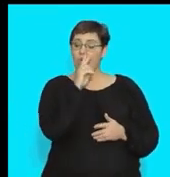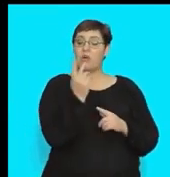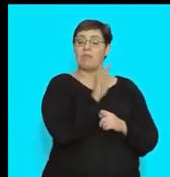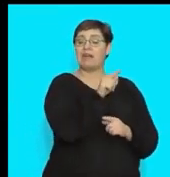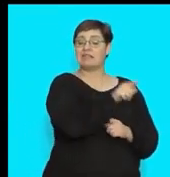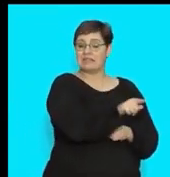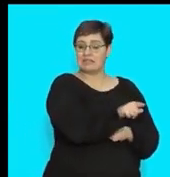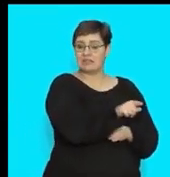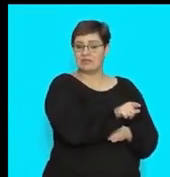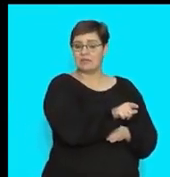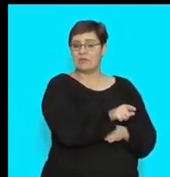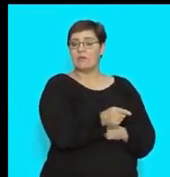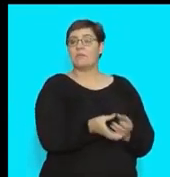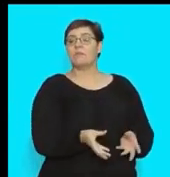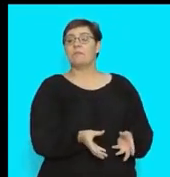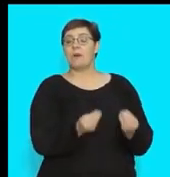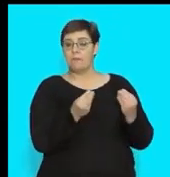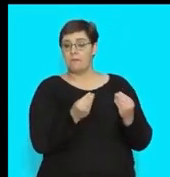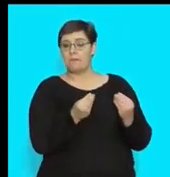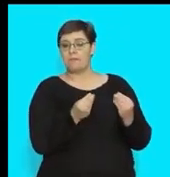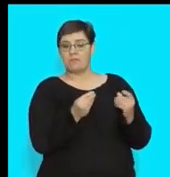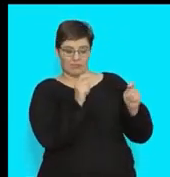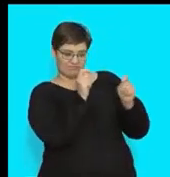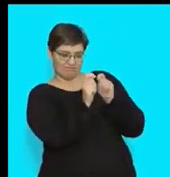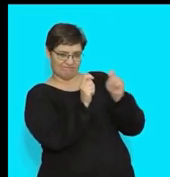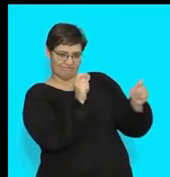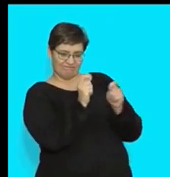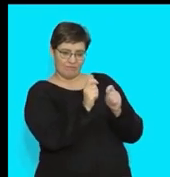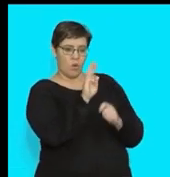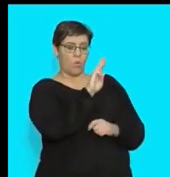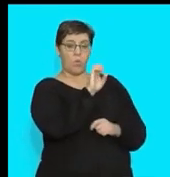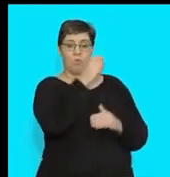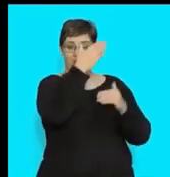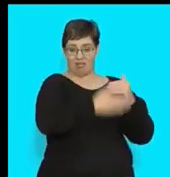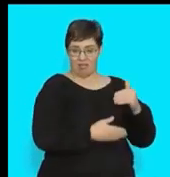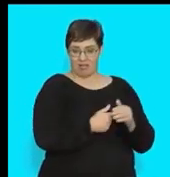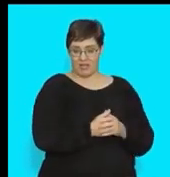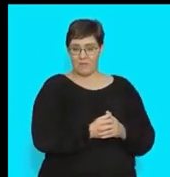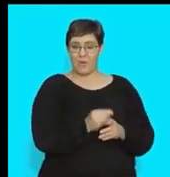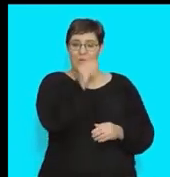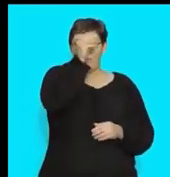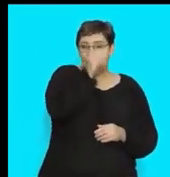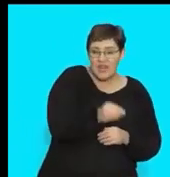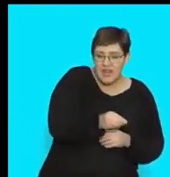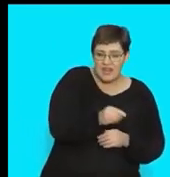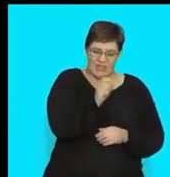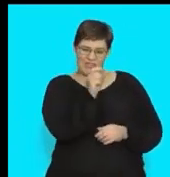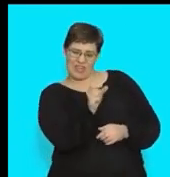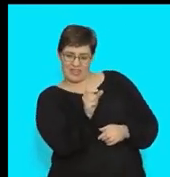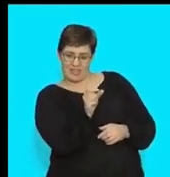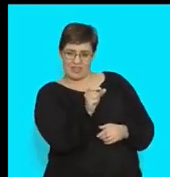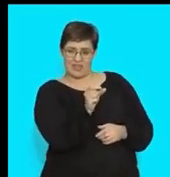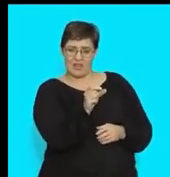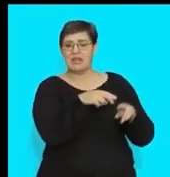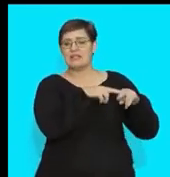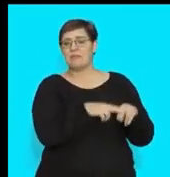tissue, we're going to tweak the cell wall. What I mean is we can make it thin, we can make it thick, depending